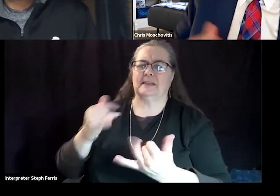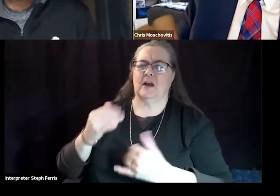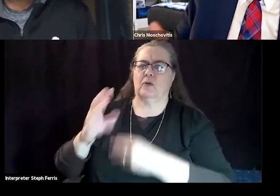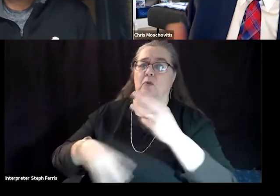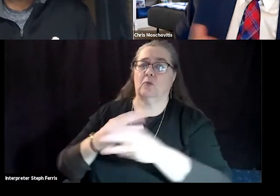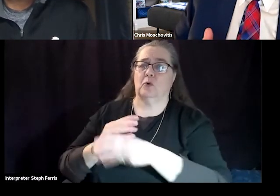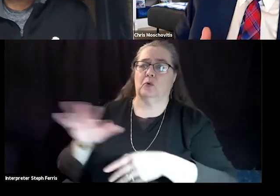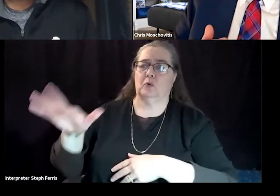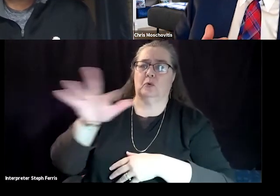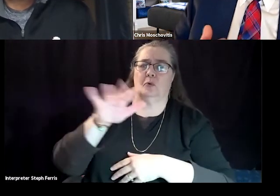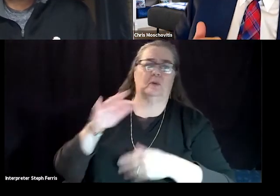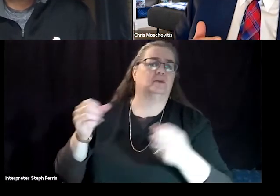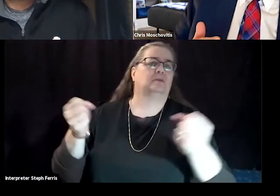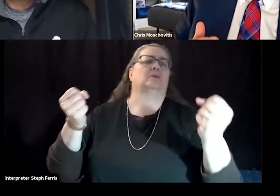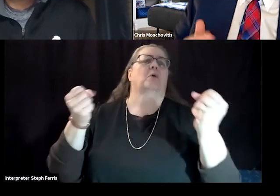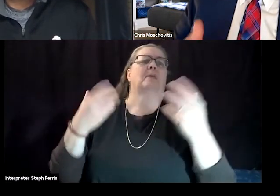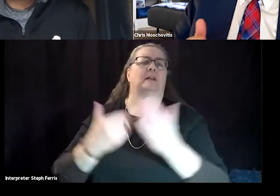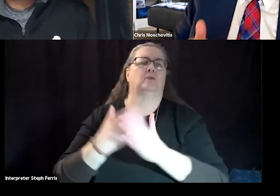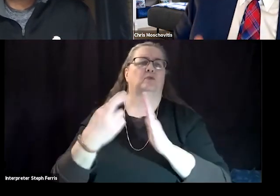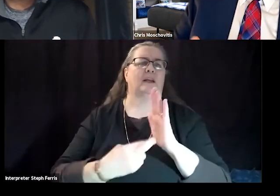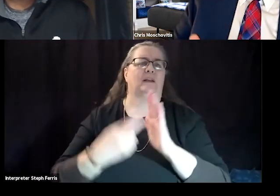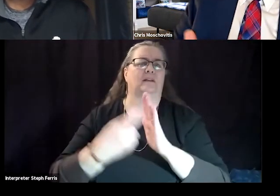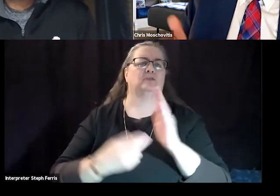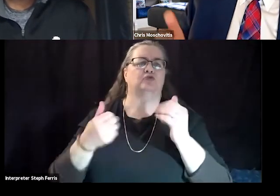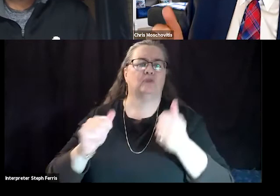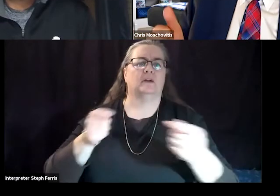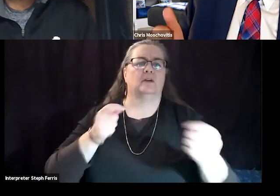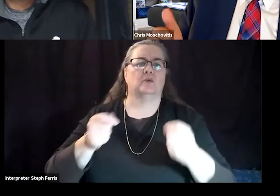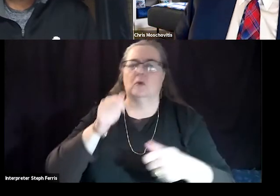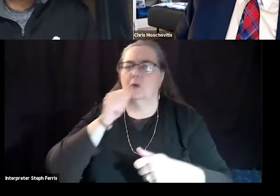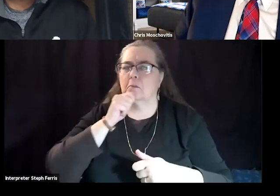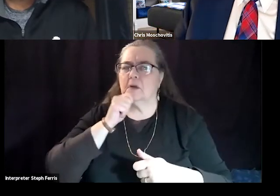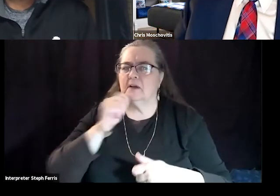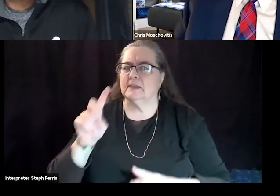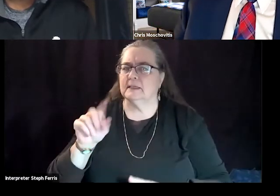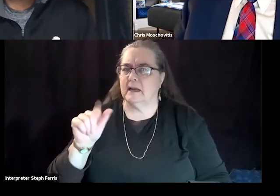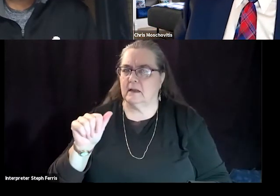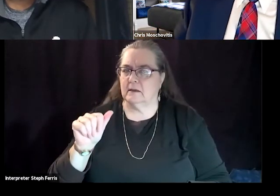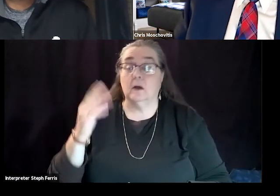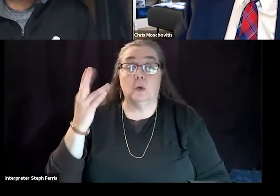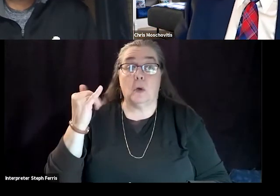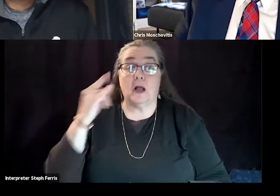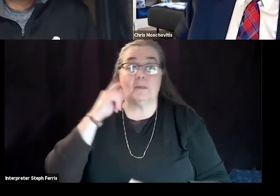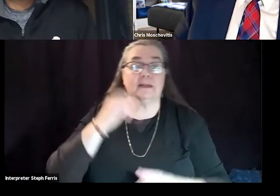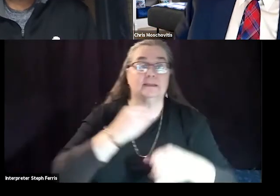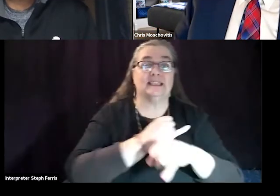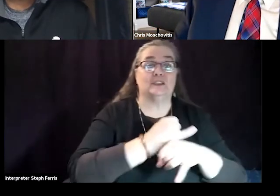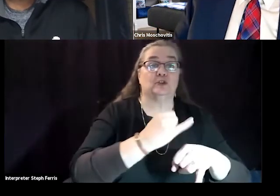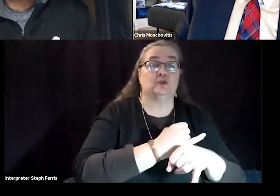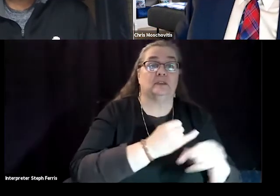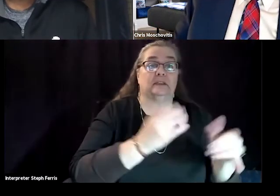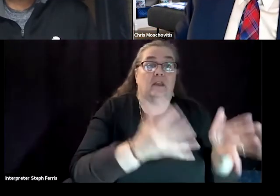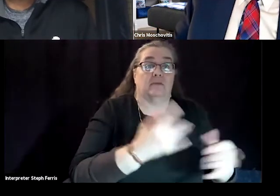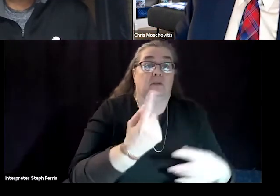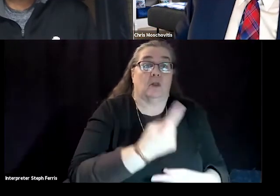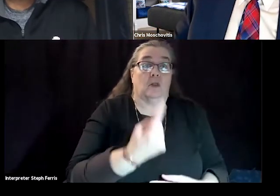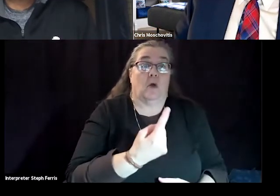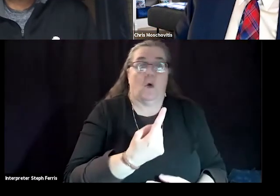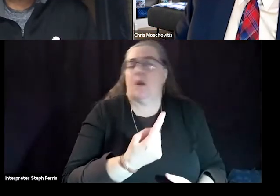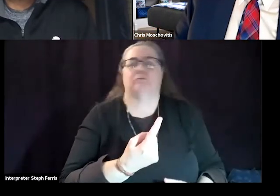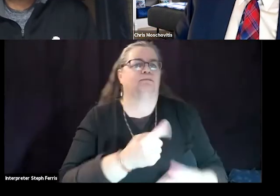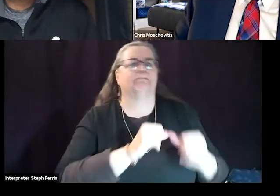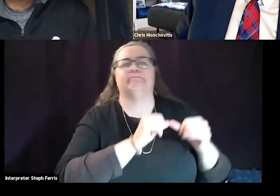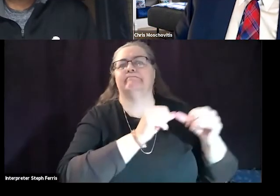and how data is being transported. It's exactly because industry is not going to do it on their own. Industry